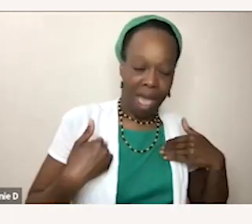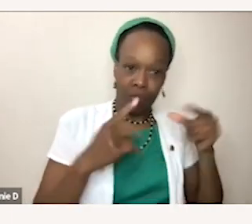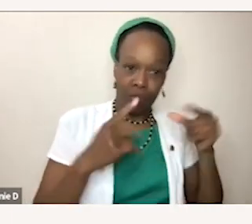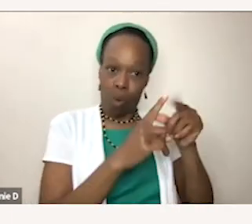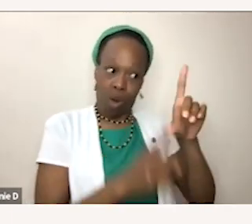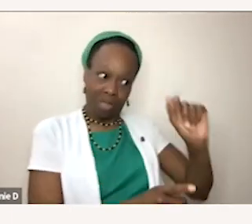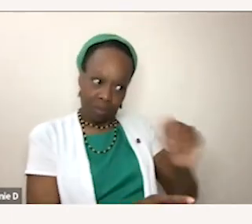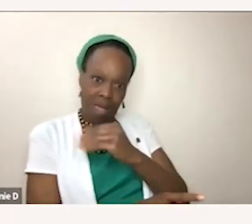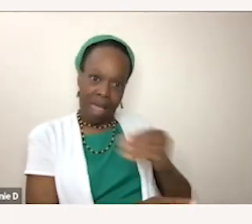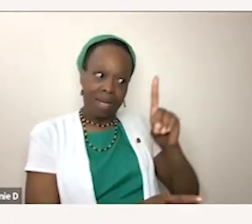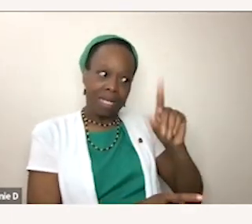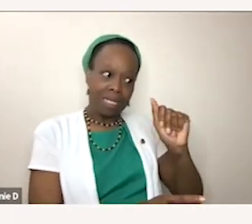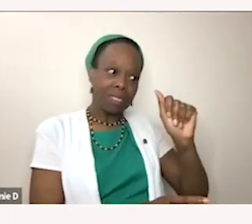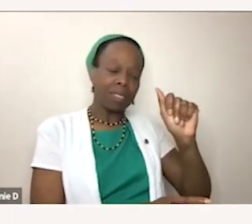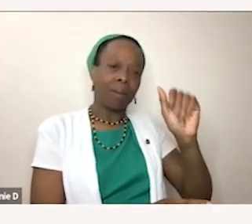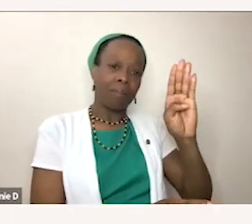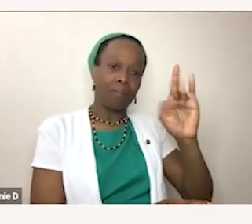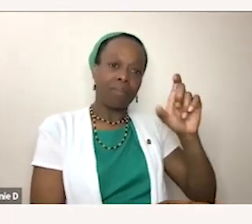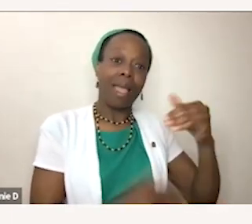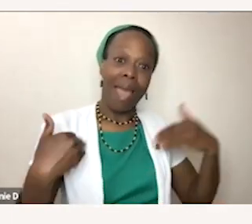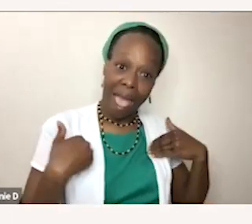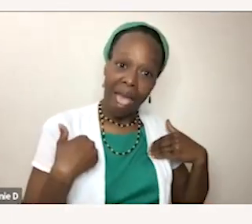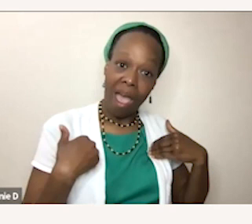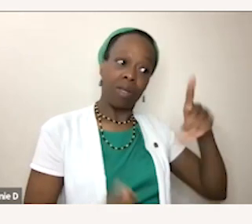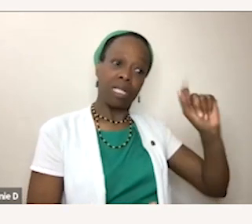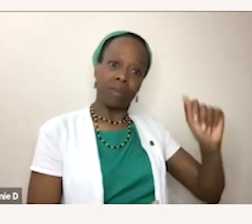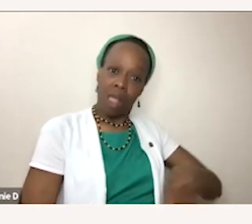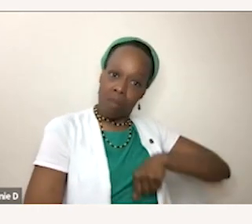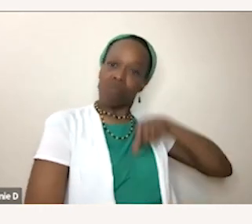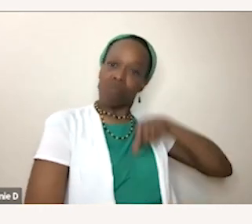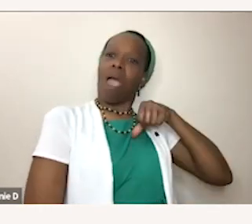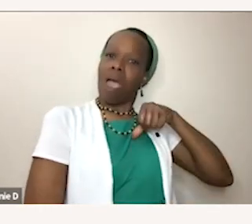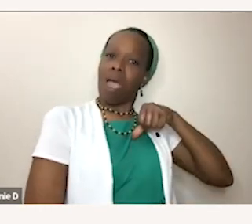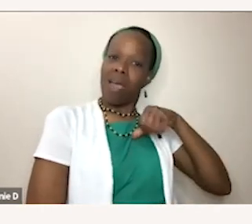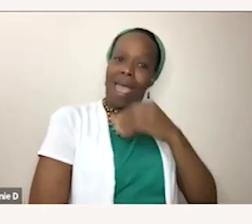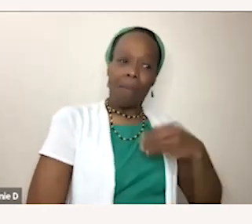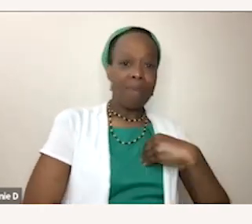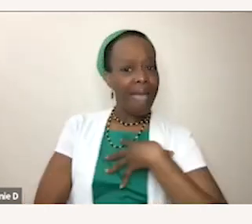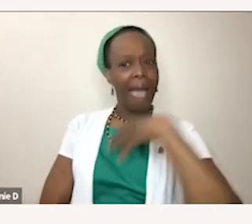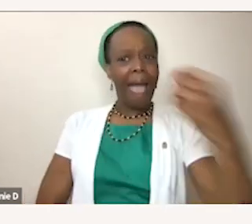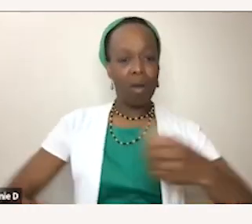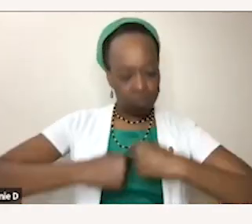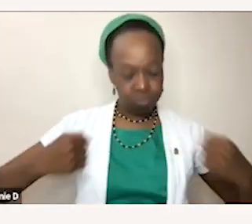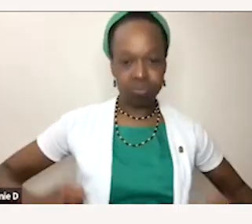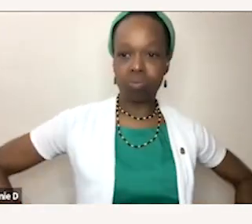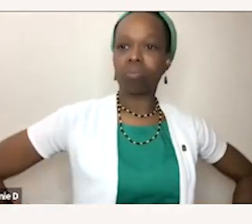disabled and to be able to have disability pride and be proud and be out